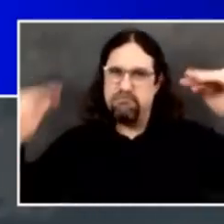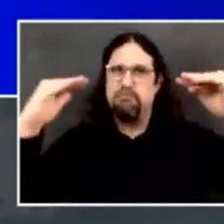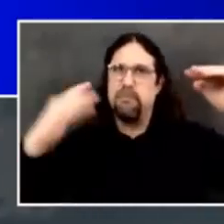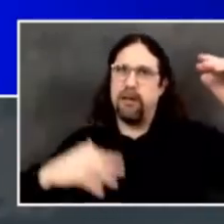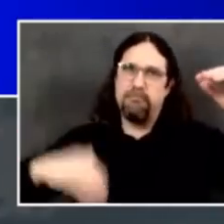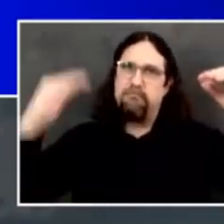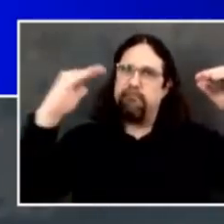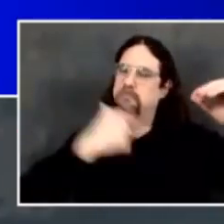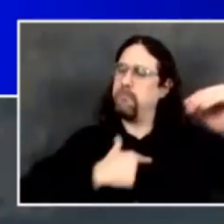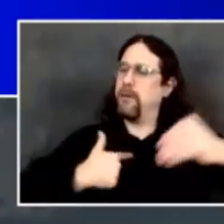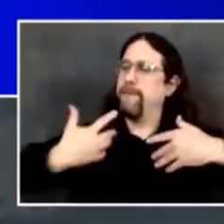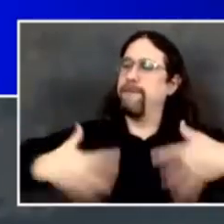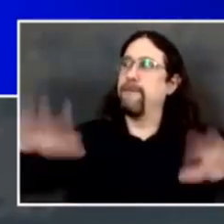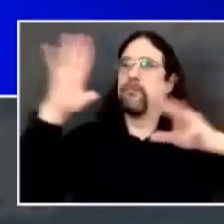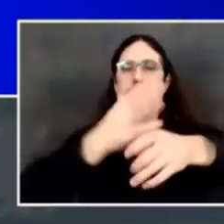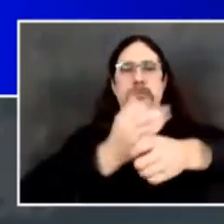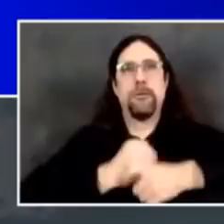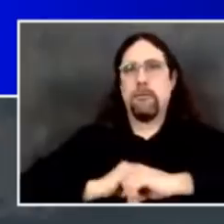to